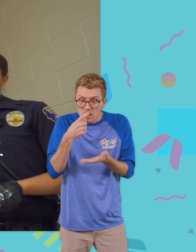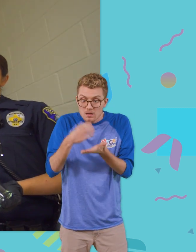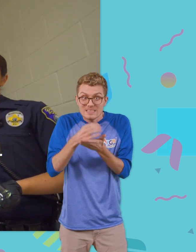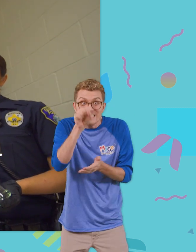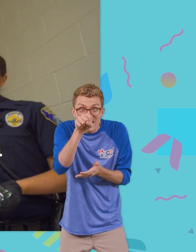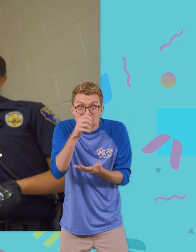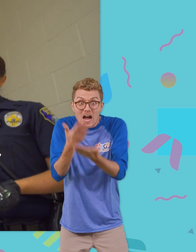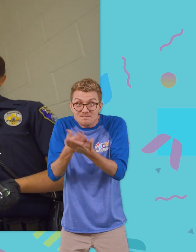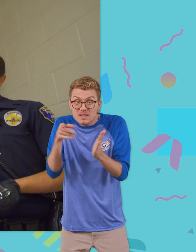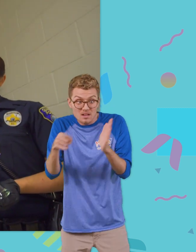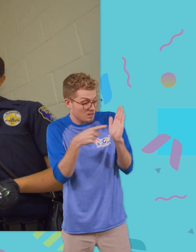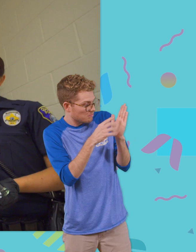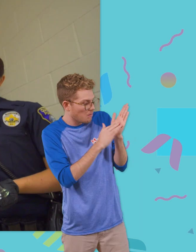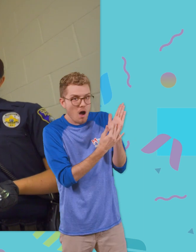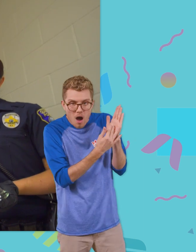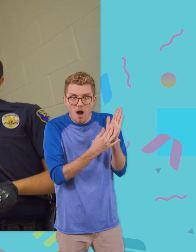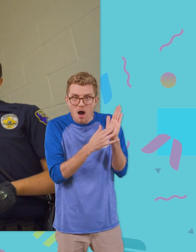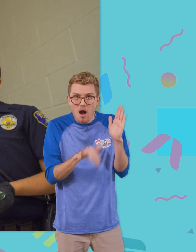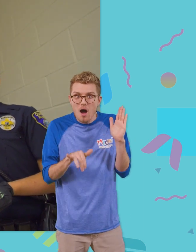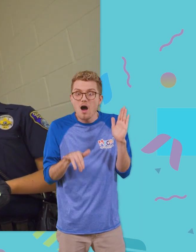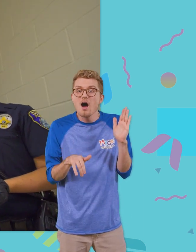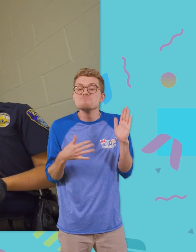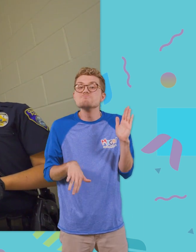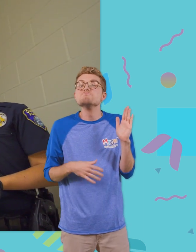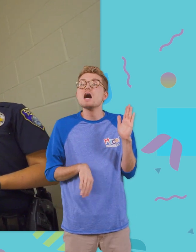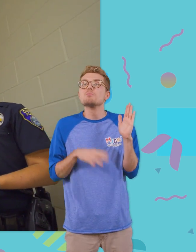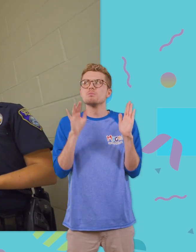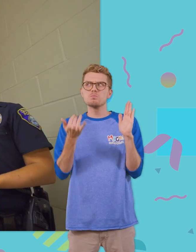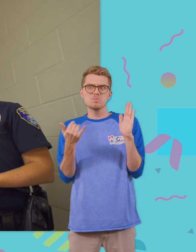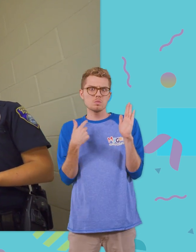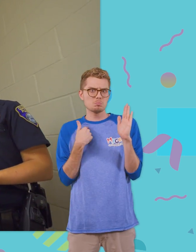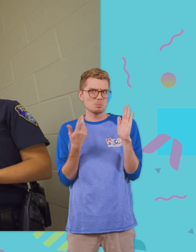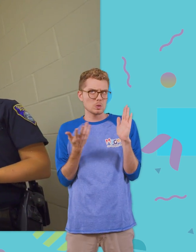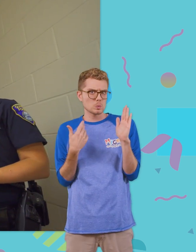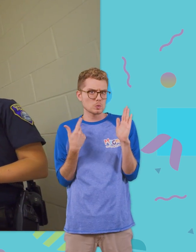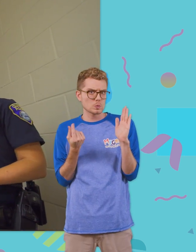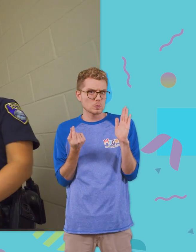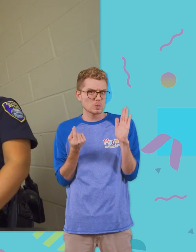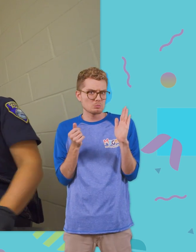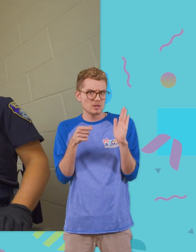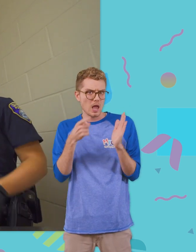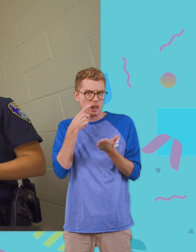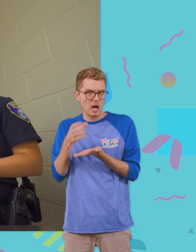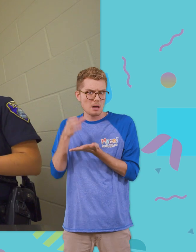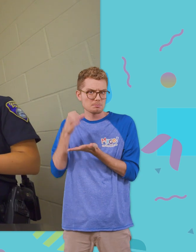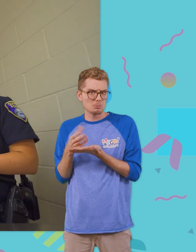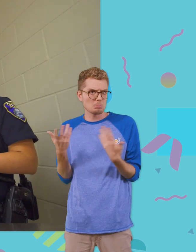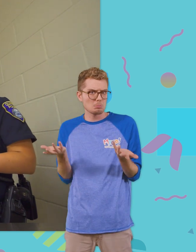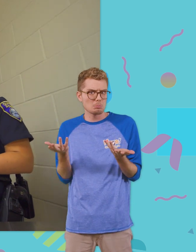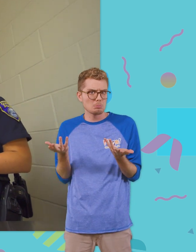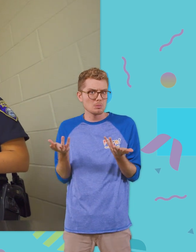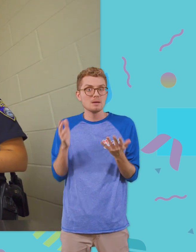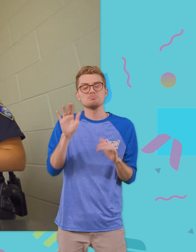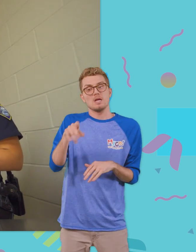off of the glass. Yeah, the evidence glass. Okay, so I'll give you that, and then what do we do with the glass now?